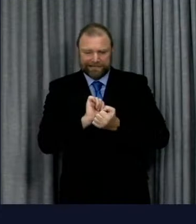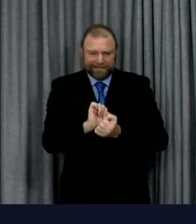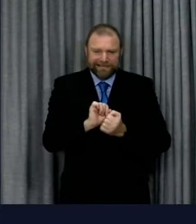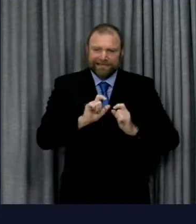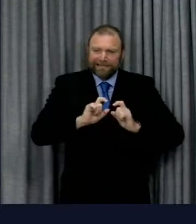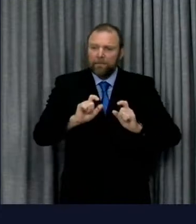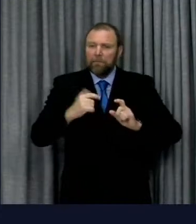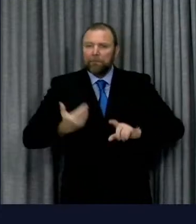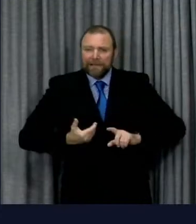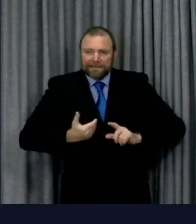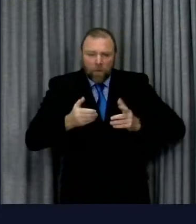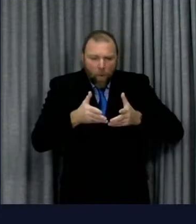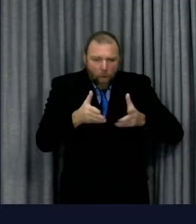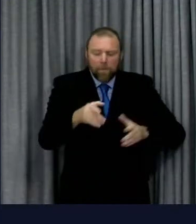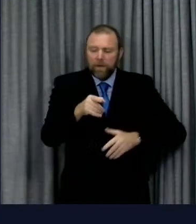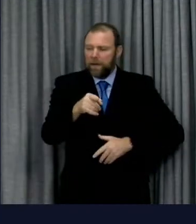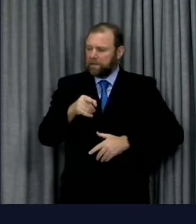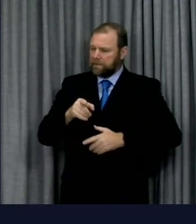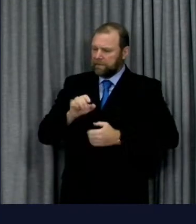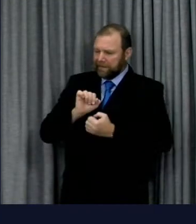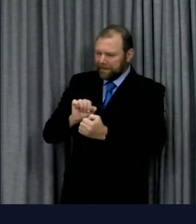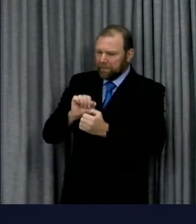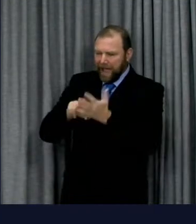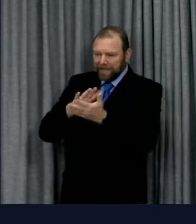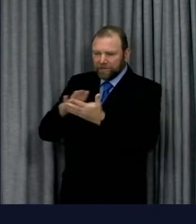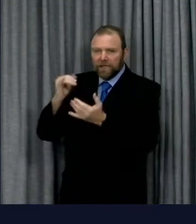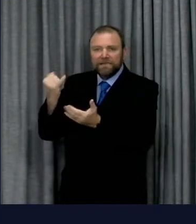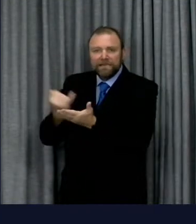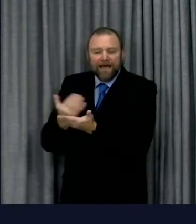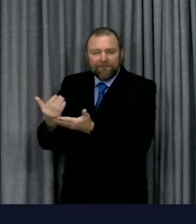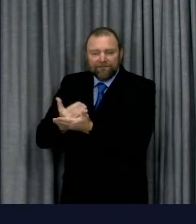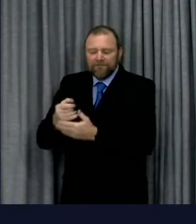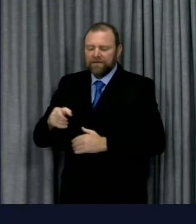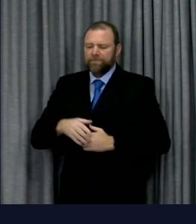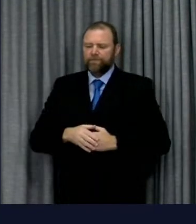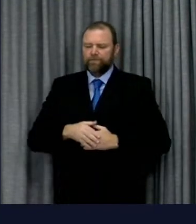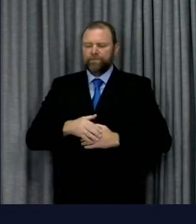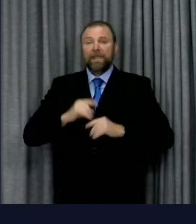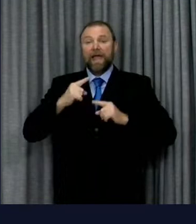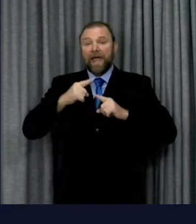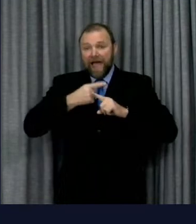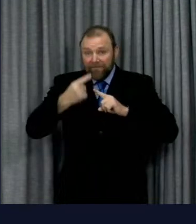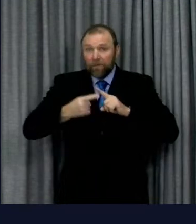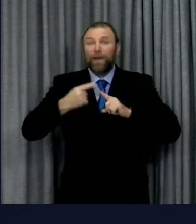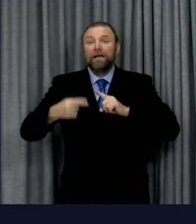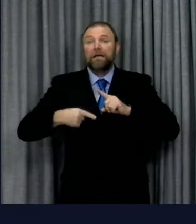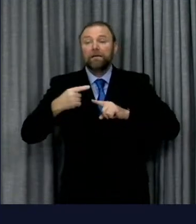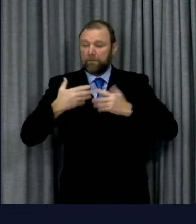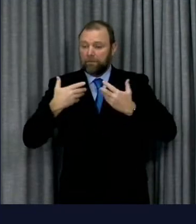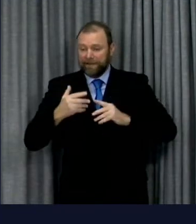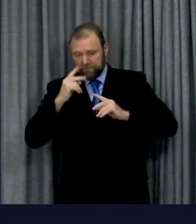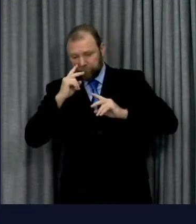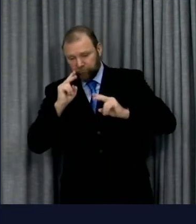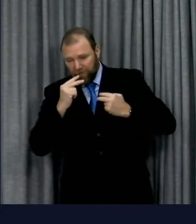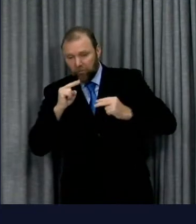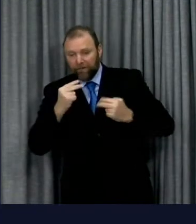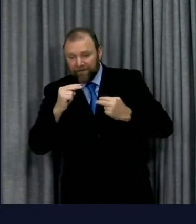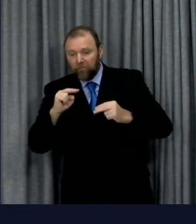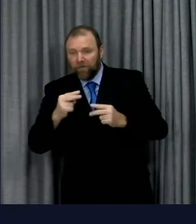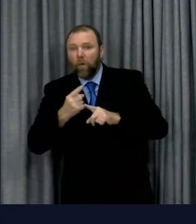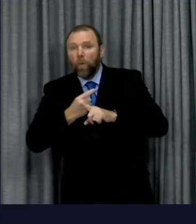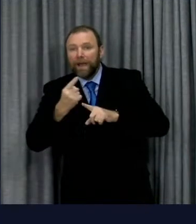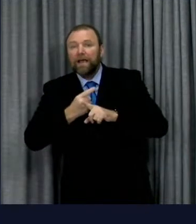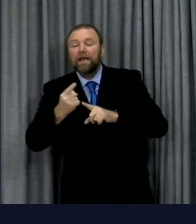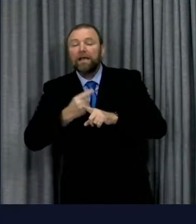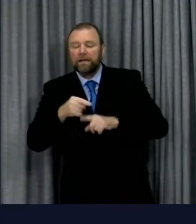being overwhelmed. We've been reviewing the public health situation every week to make sure we have the right protections in place to